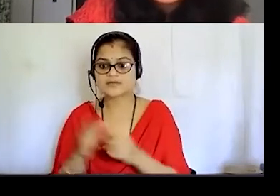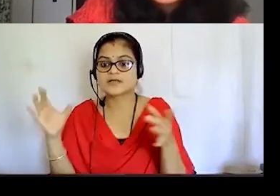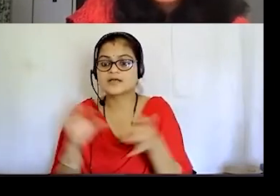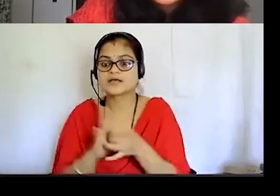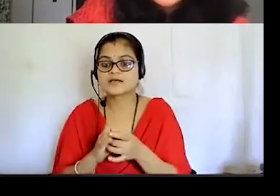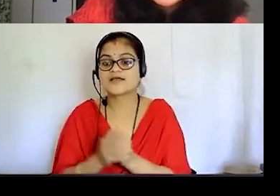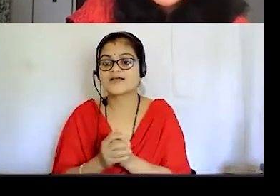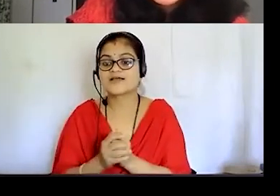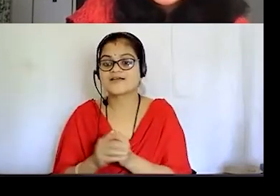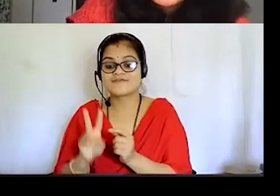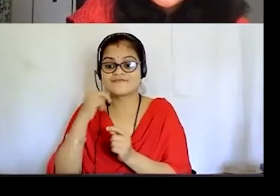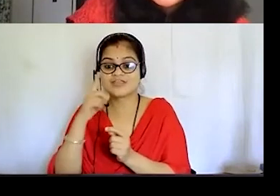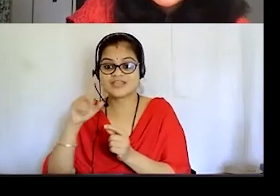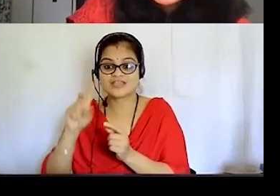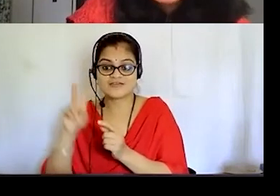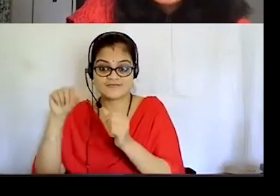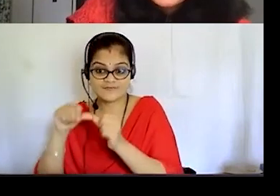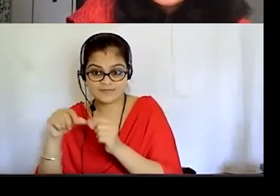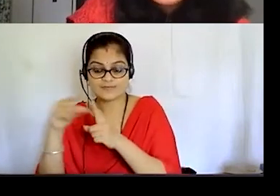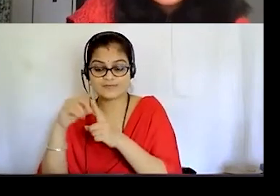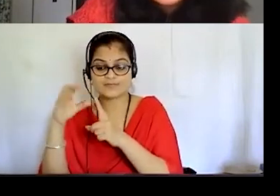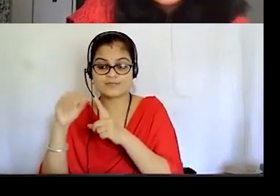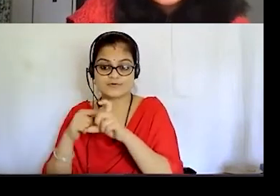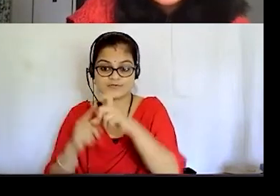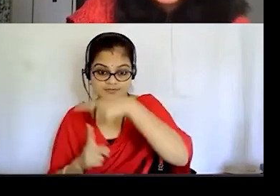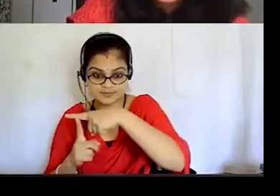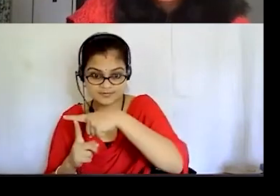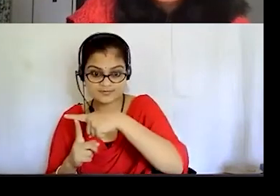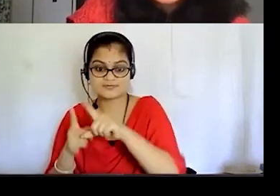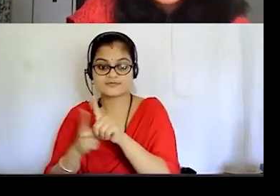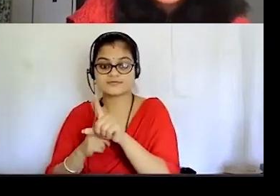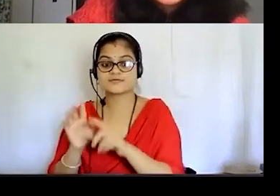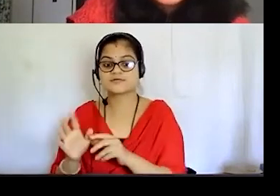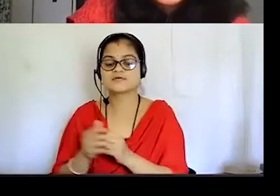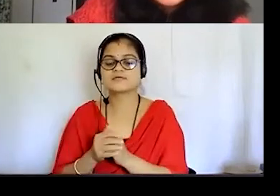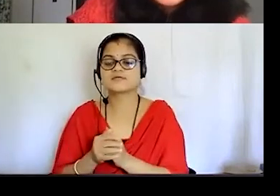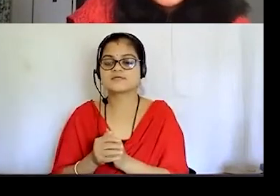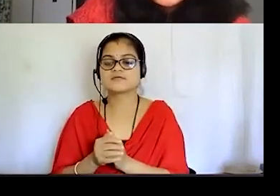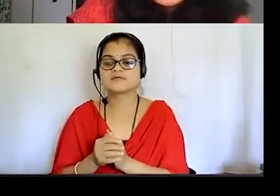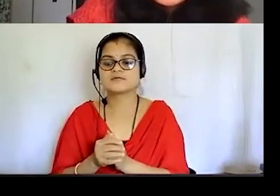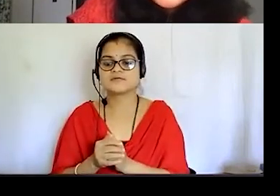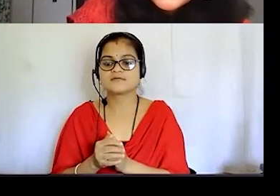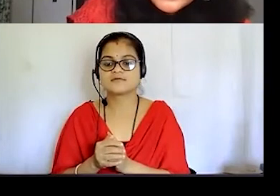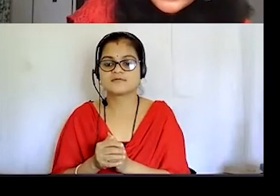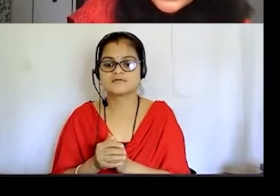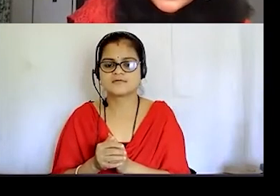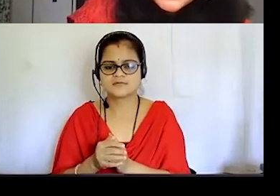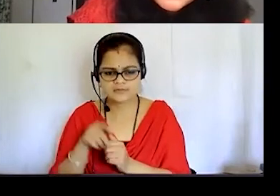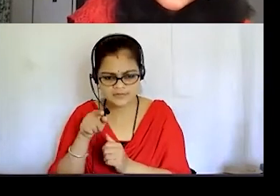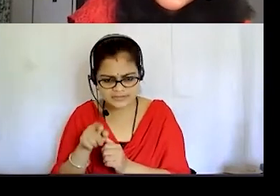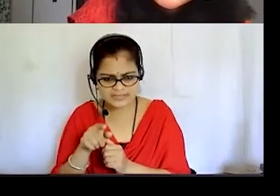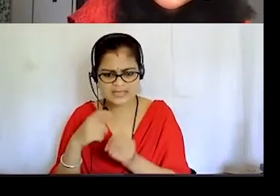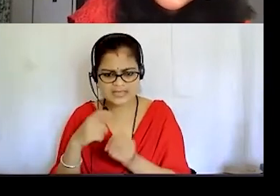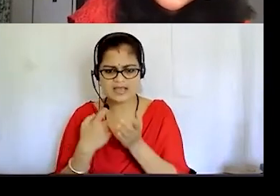of weaver poet Kabir's poignant poetry set to music. Is it the lyrics that